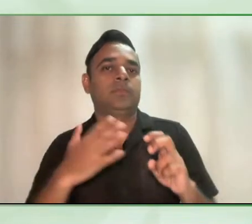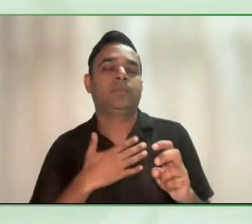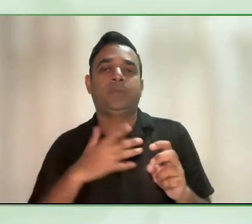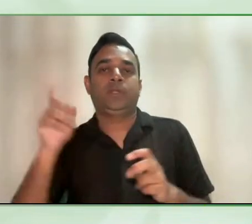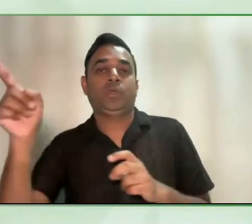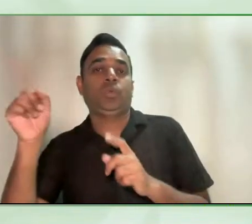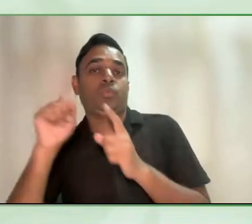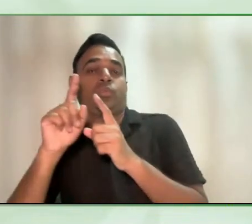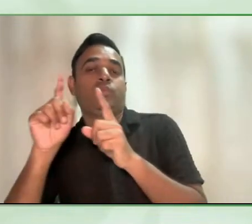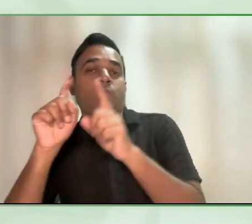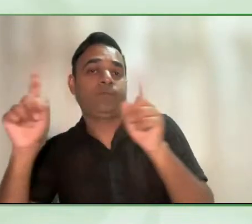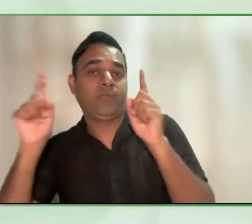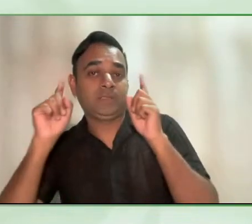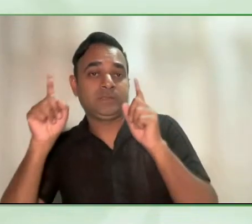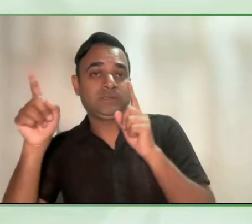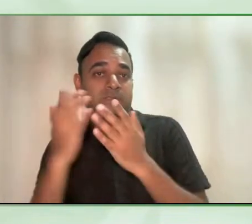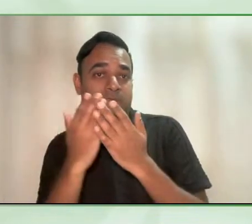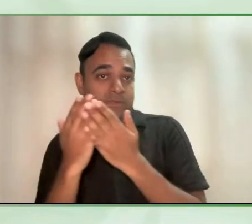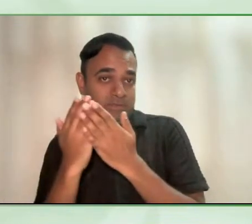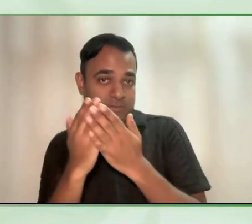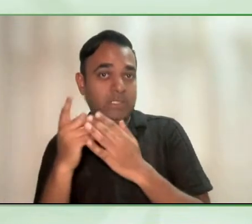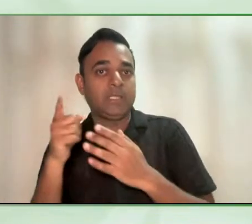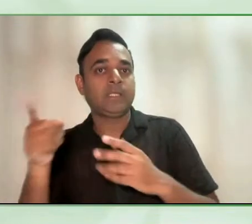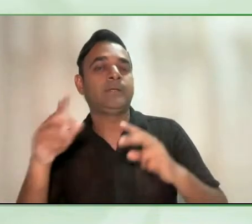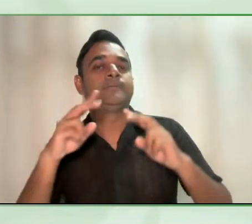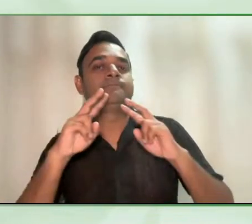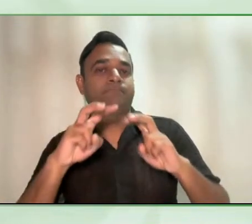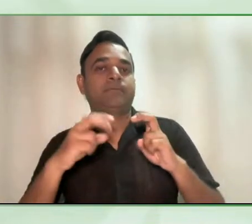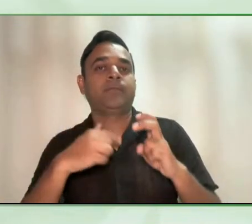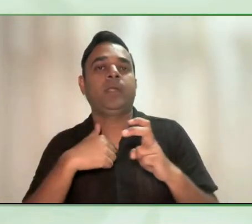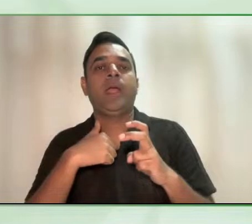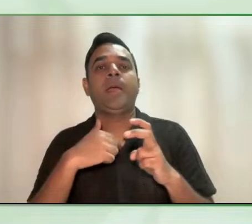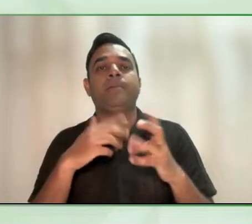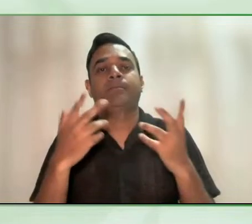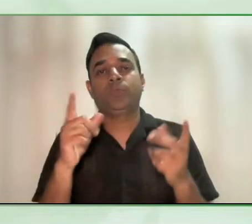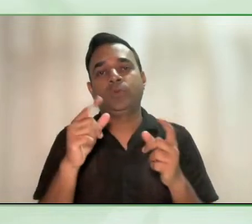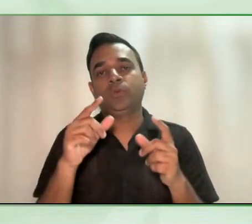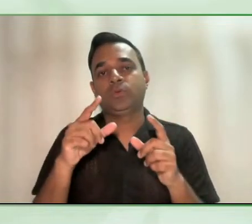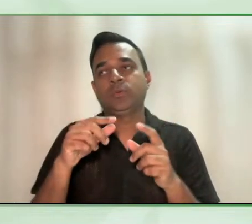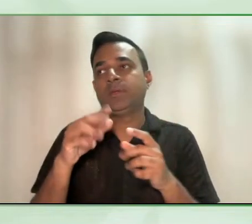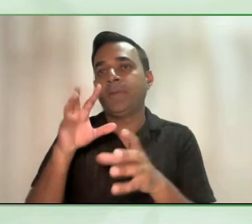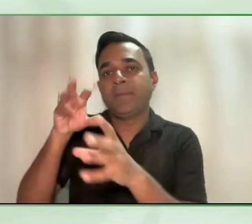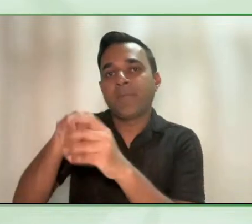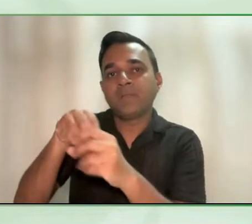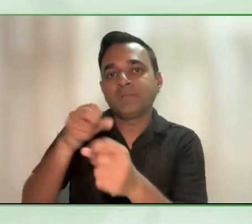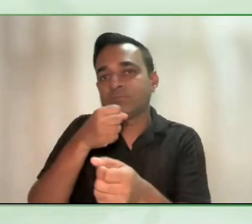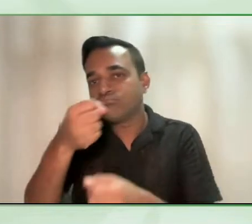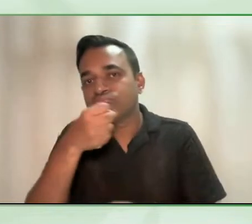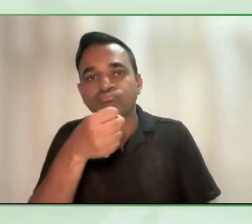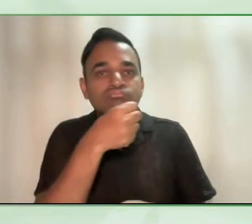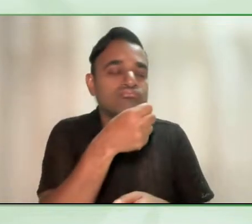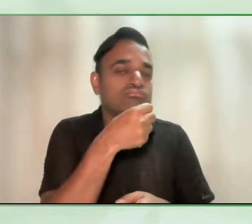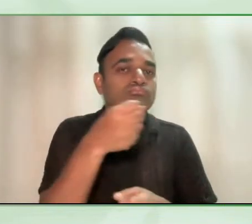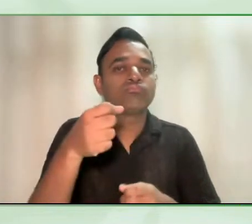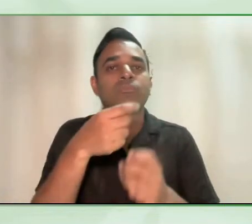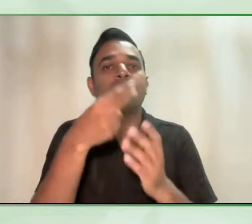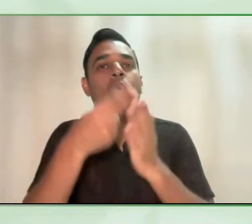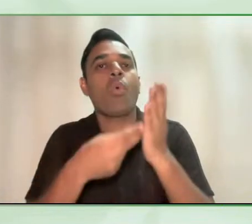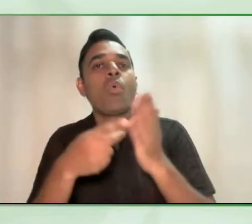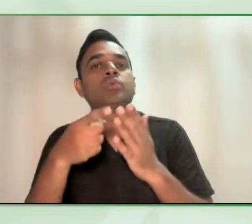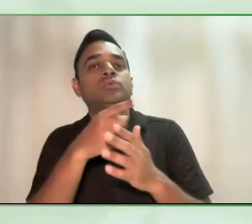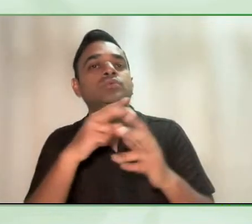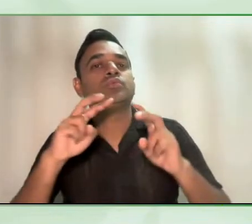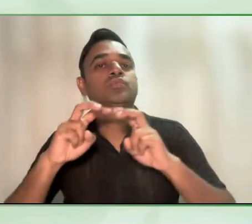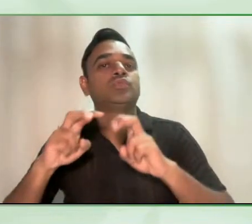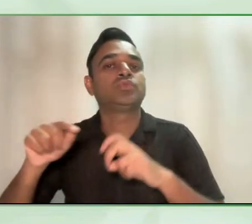last thing before you come back, and that is one of the big issues that we have here is